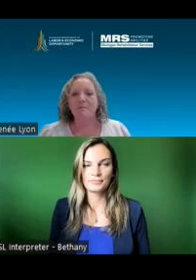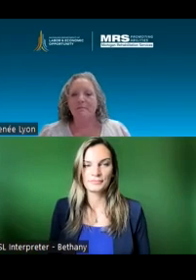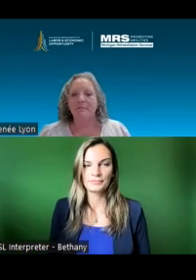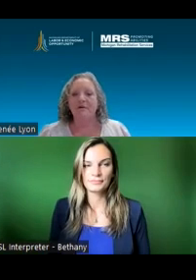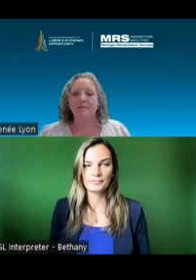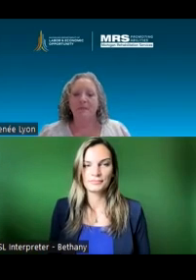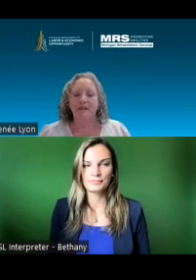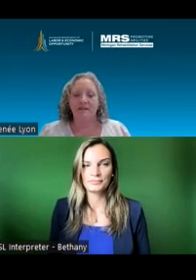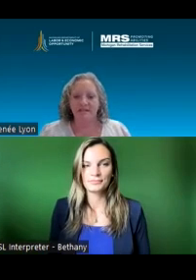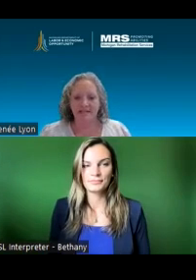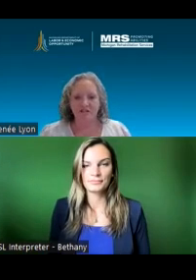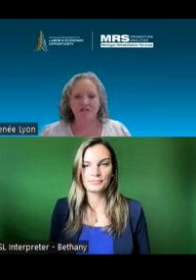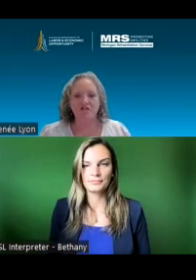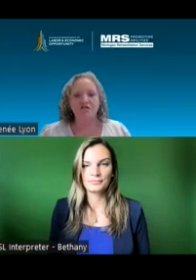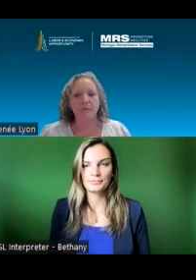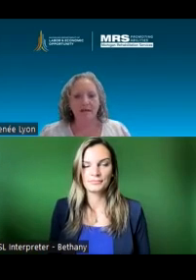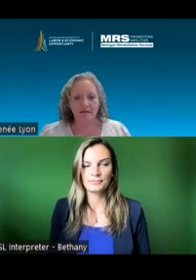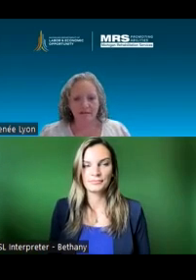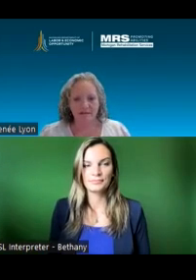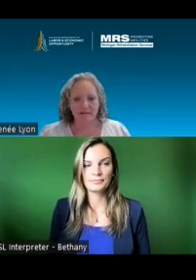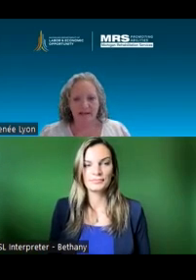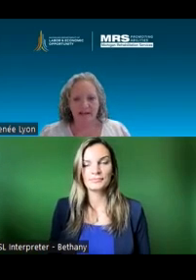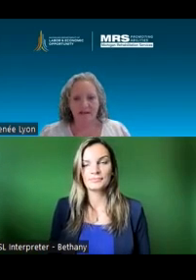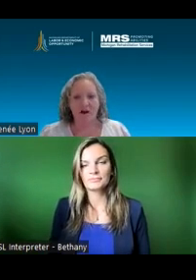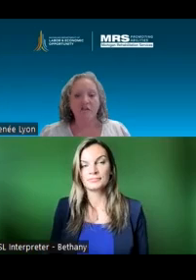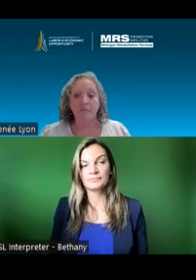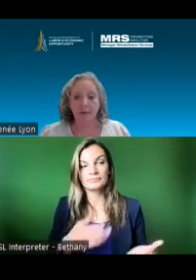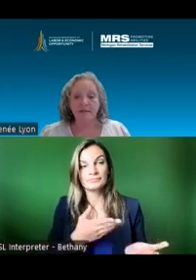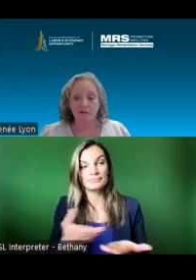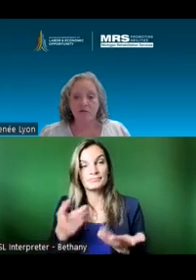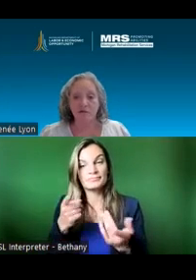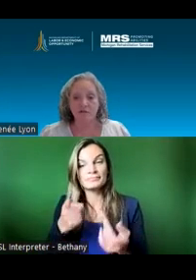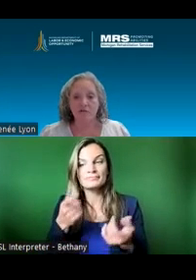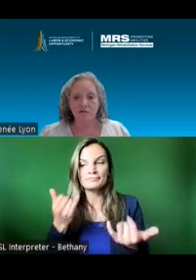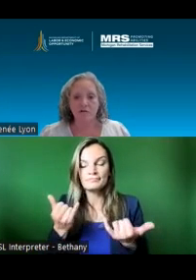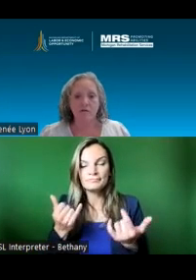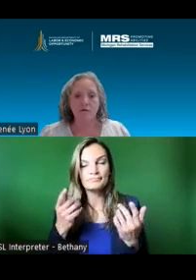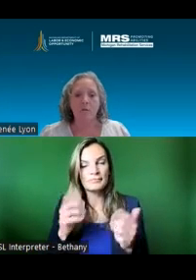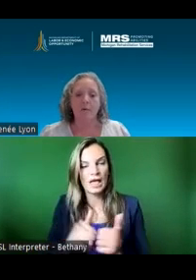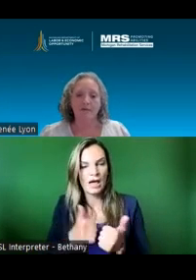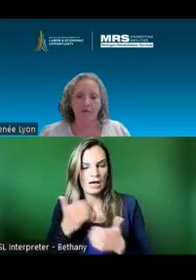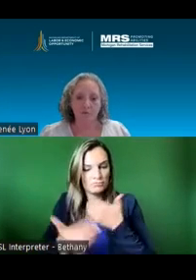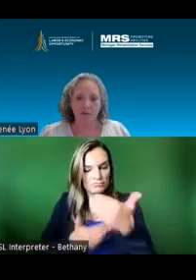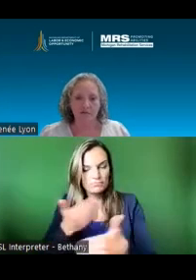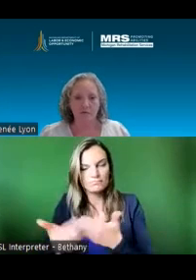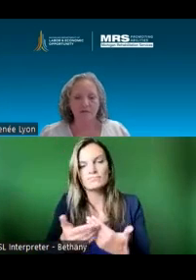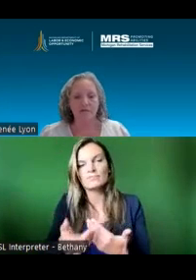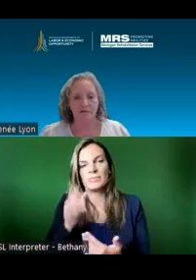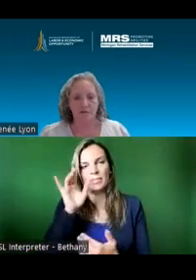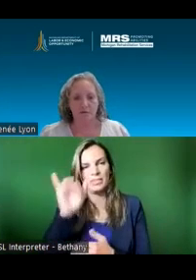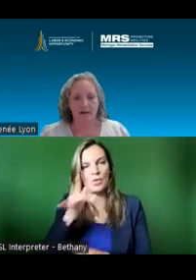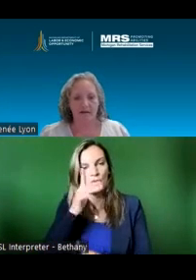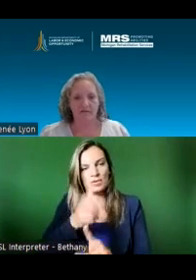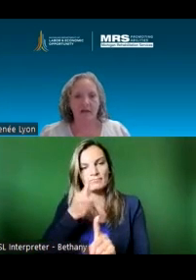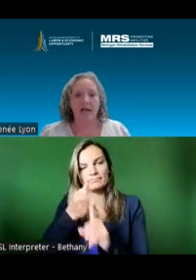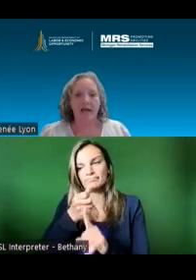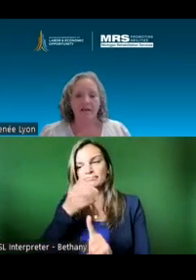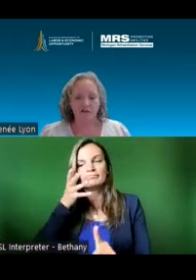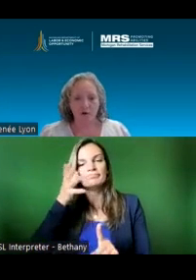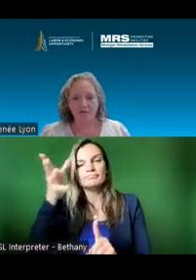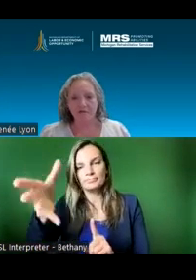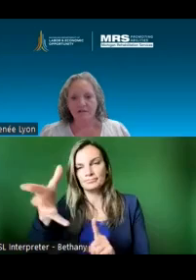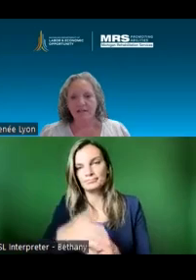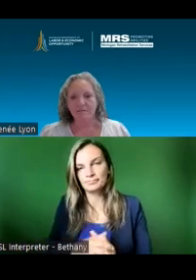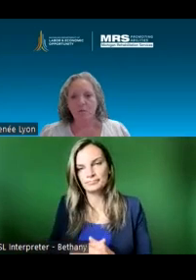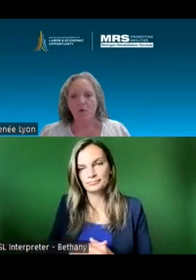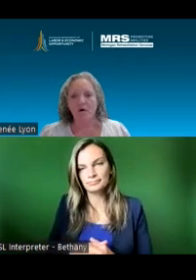And remember, the decisions you make today are the best you can do with the resources you have. As